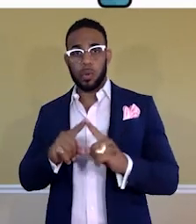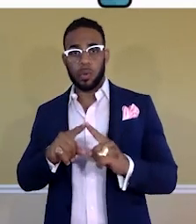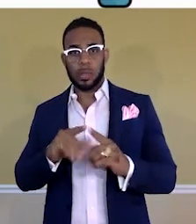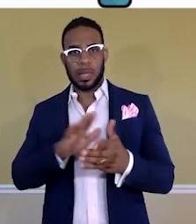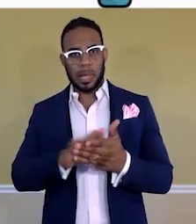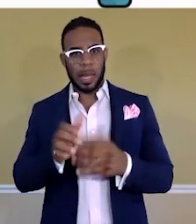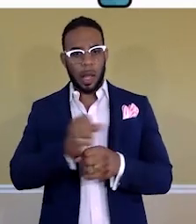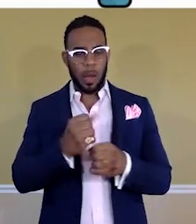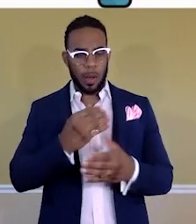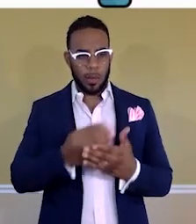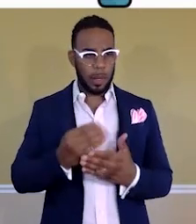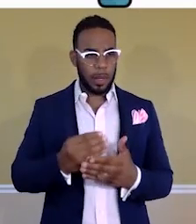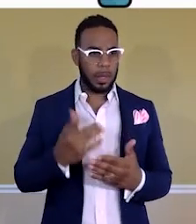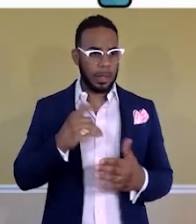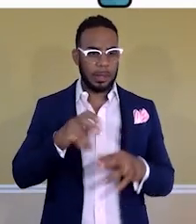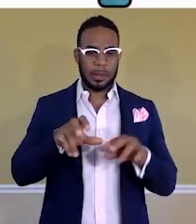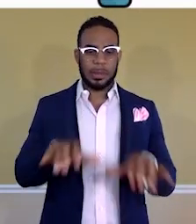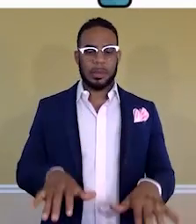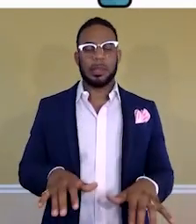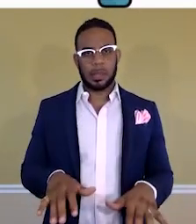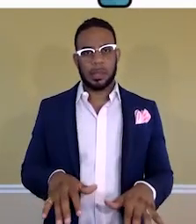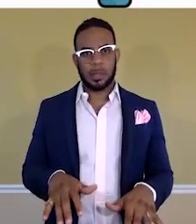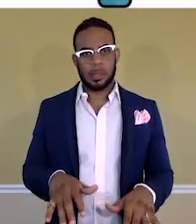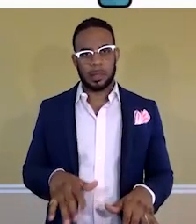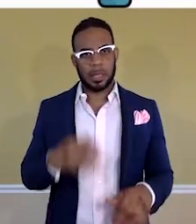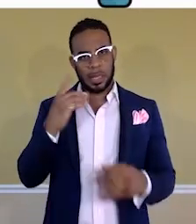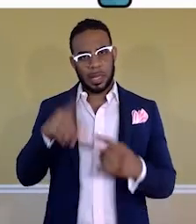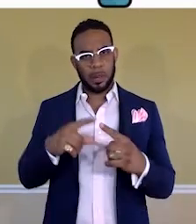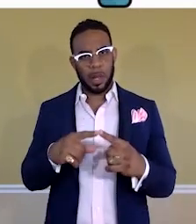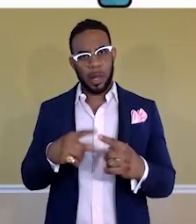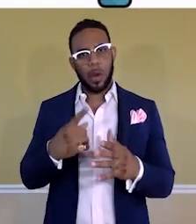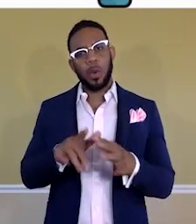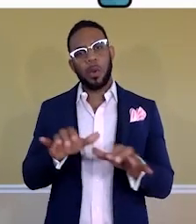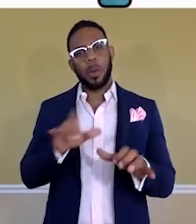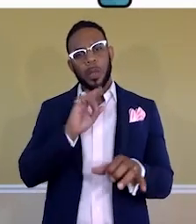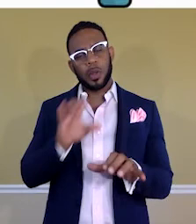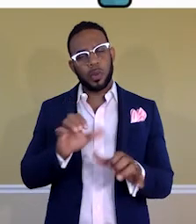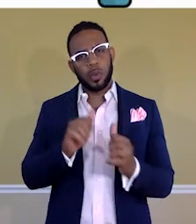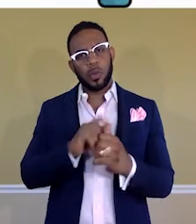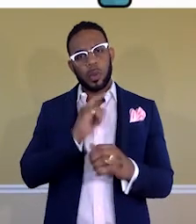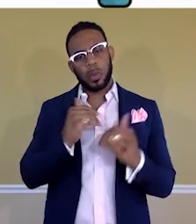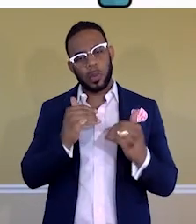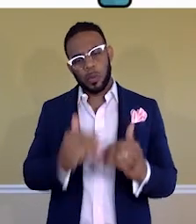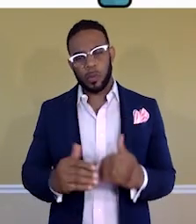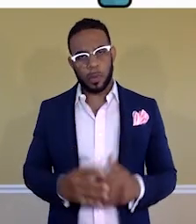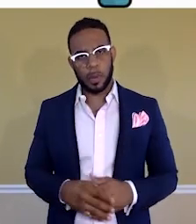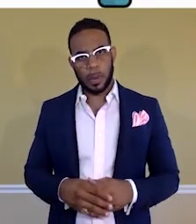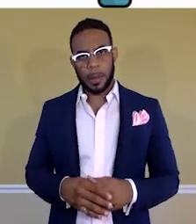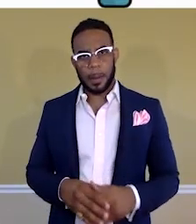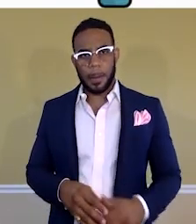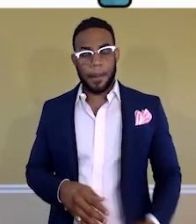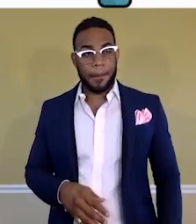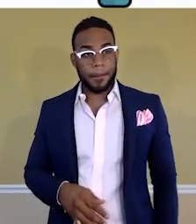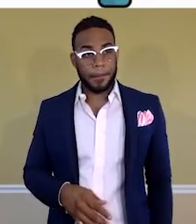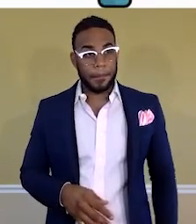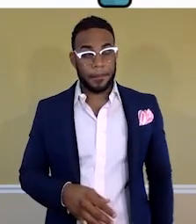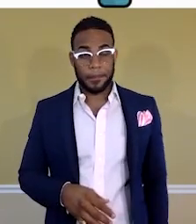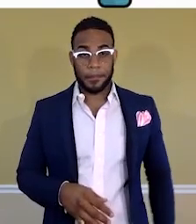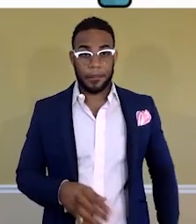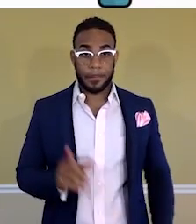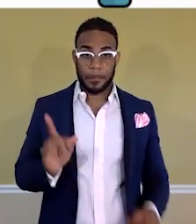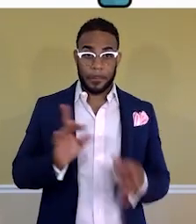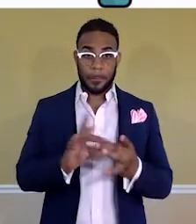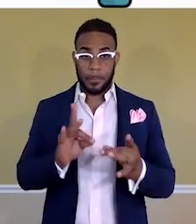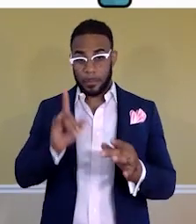nice coffee shop and just sit down and think about what you want to be doing moving forward. She says